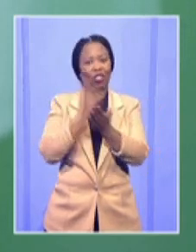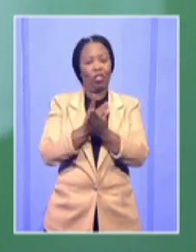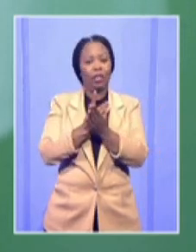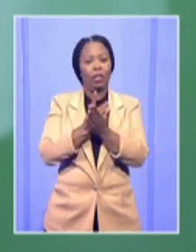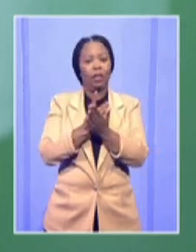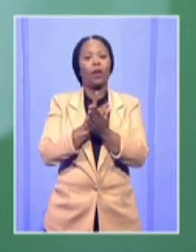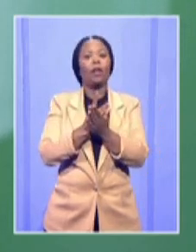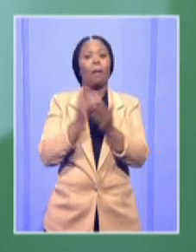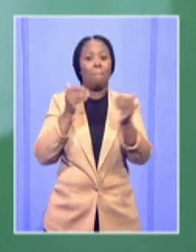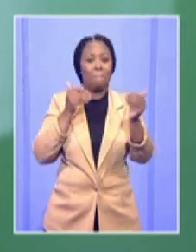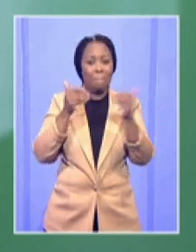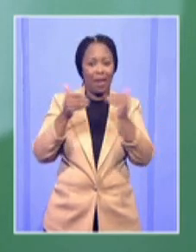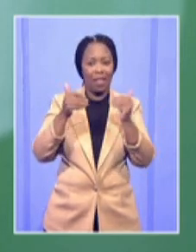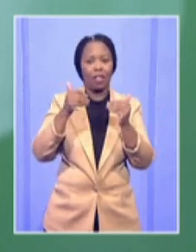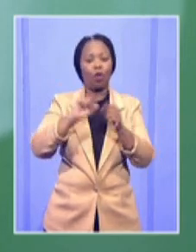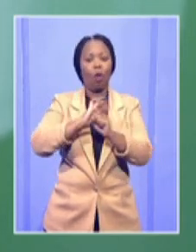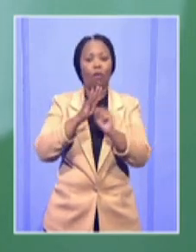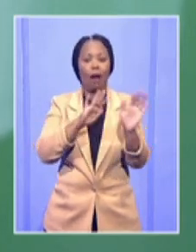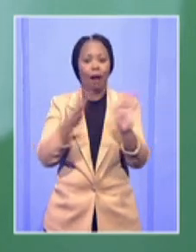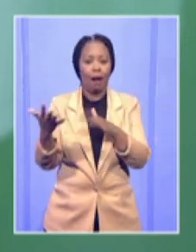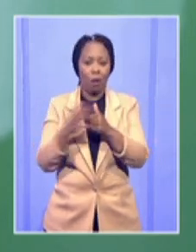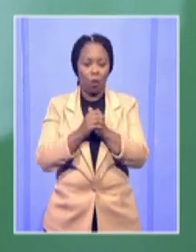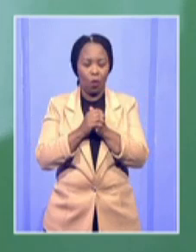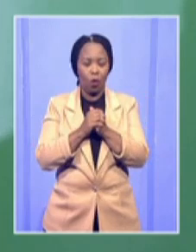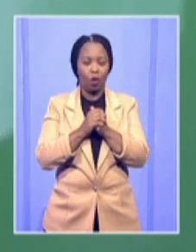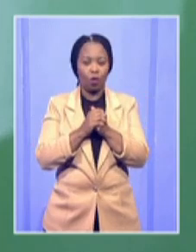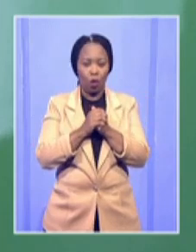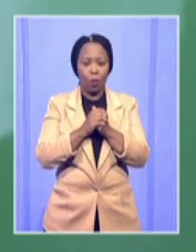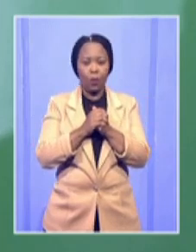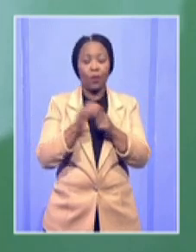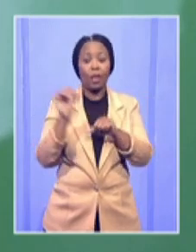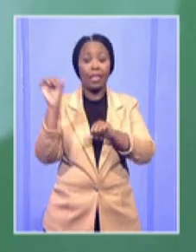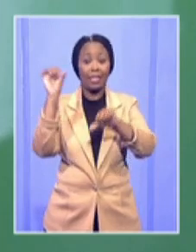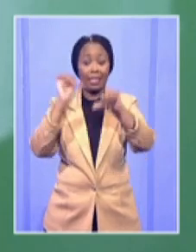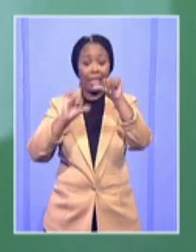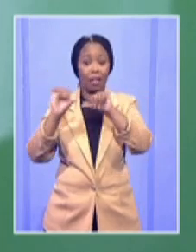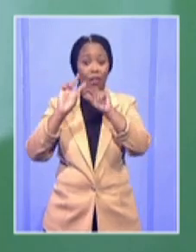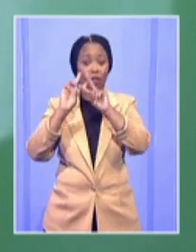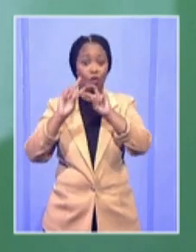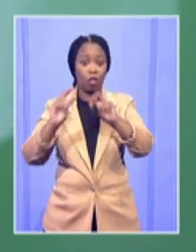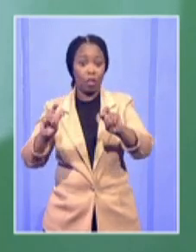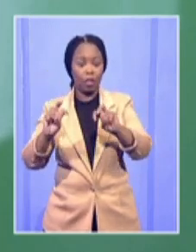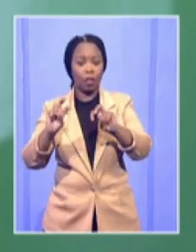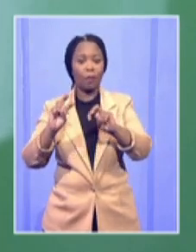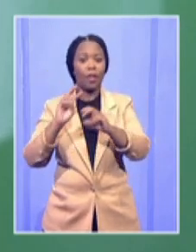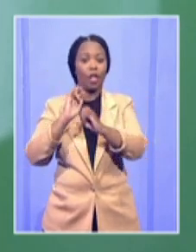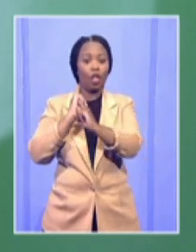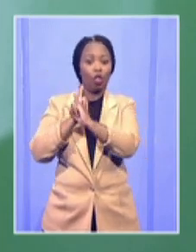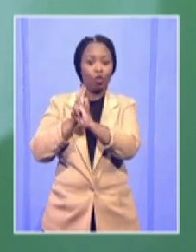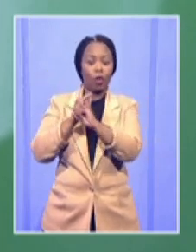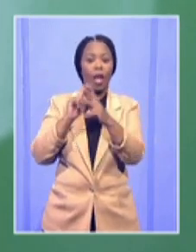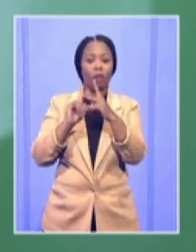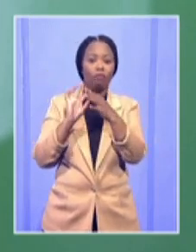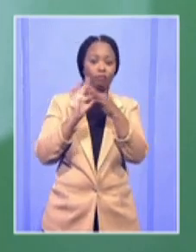the pandemic. The scientific research institutions and relevant advisory structures demonstrated